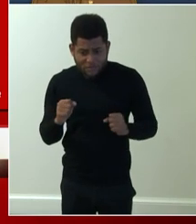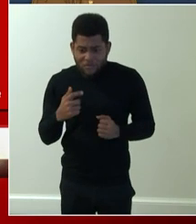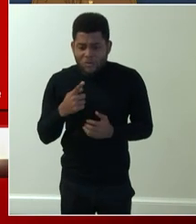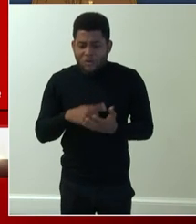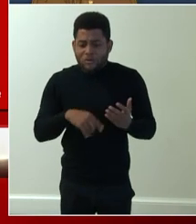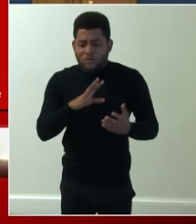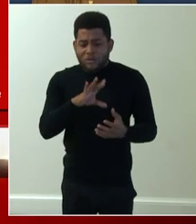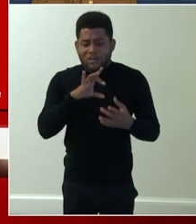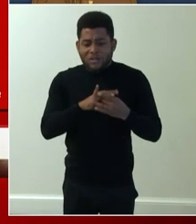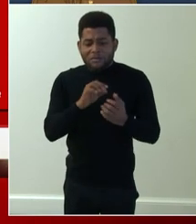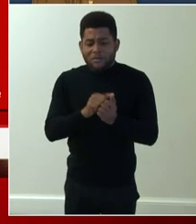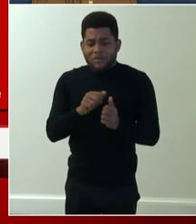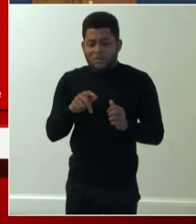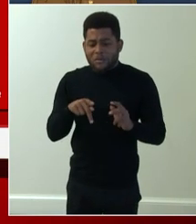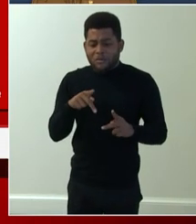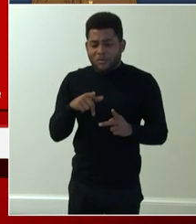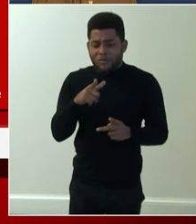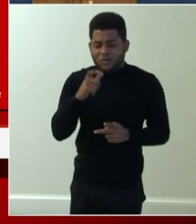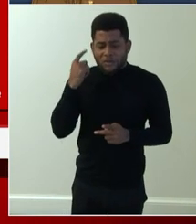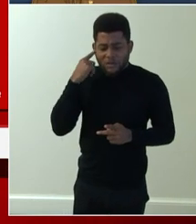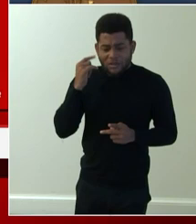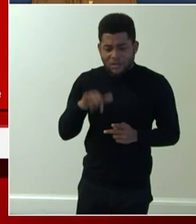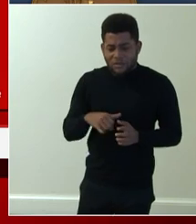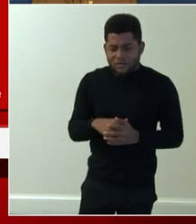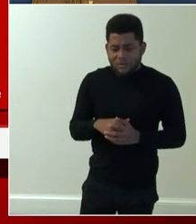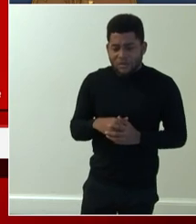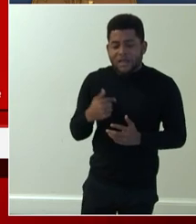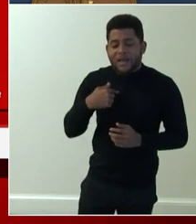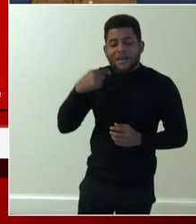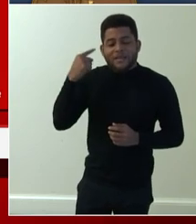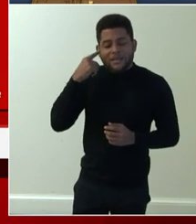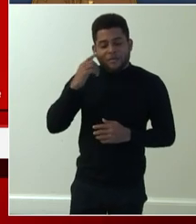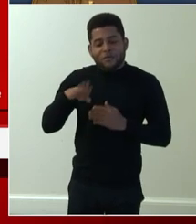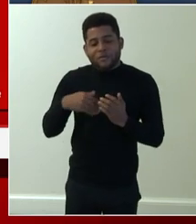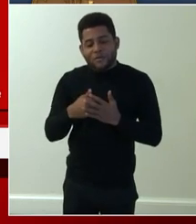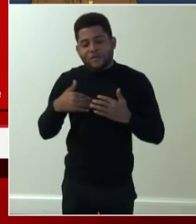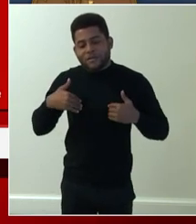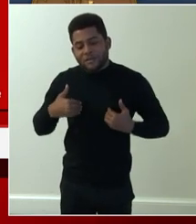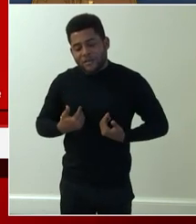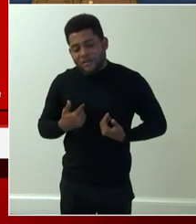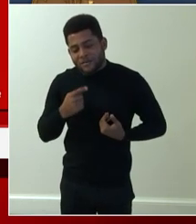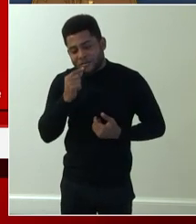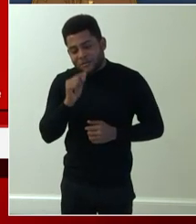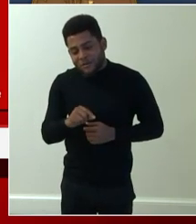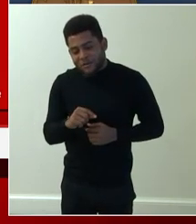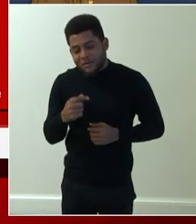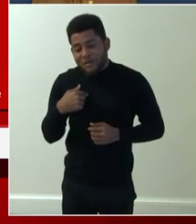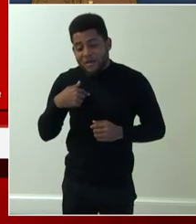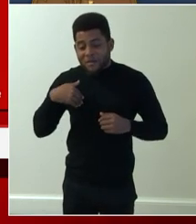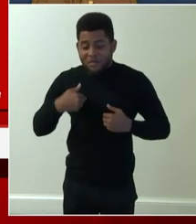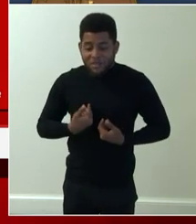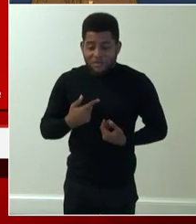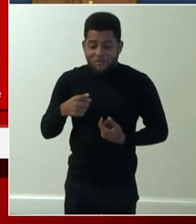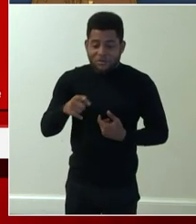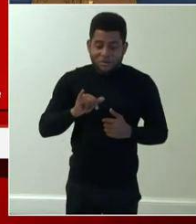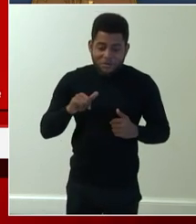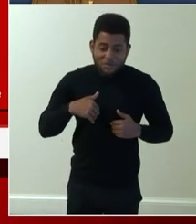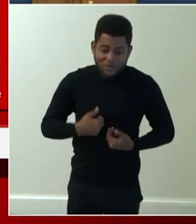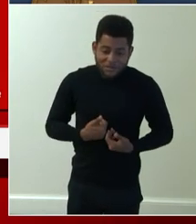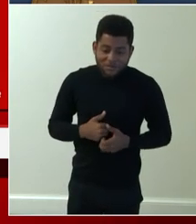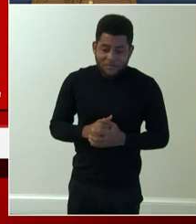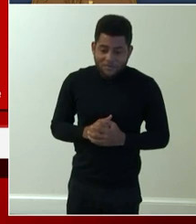people? Listen, I think we're all tired of it. I'm tired of it too.